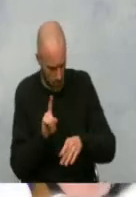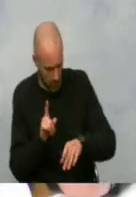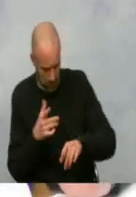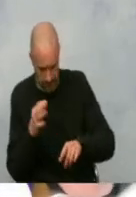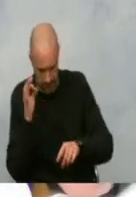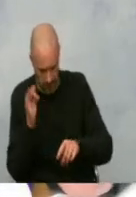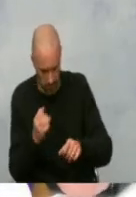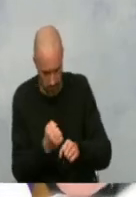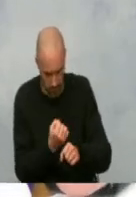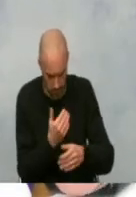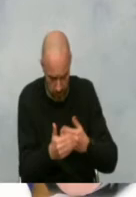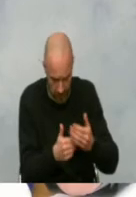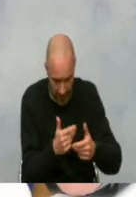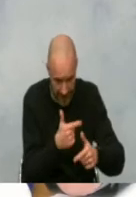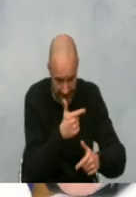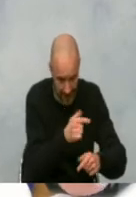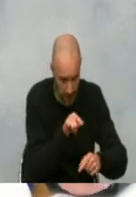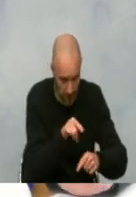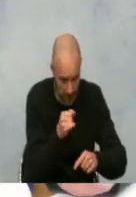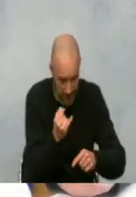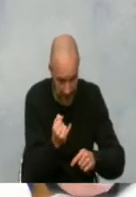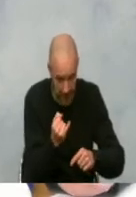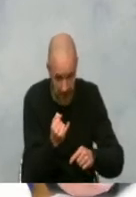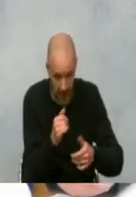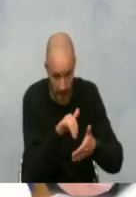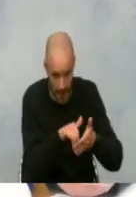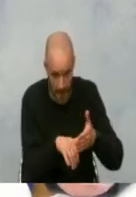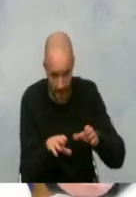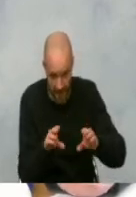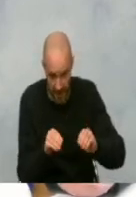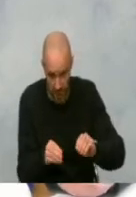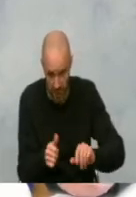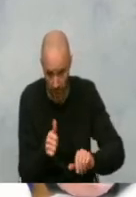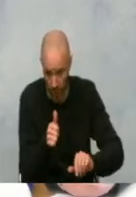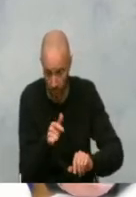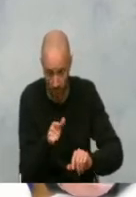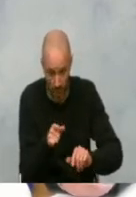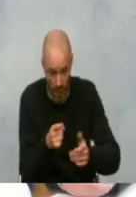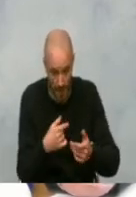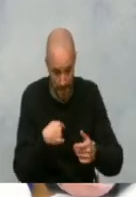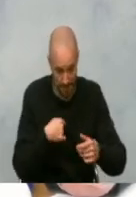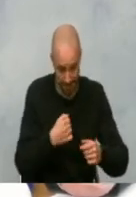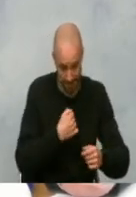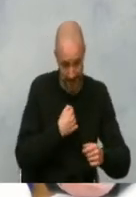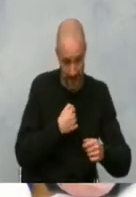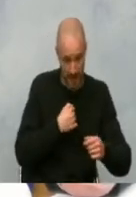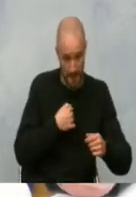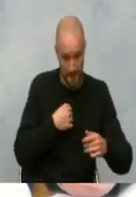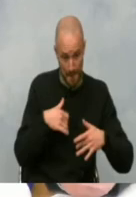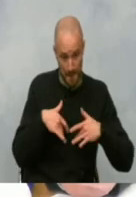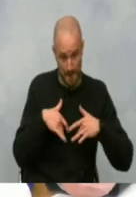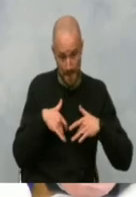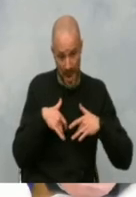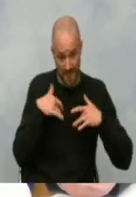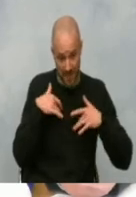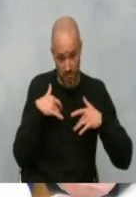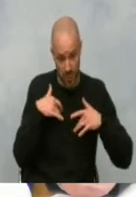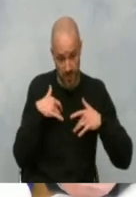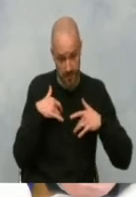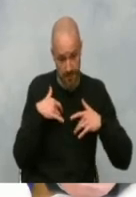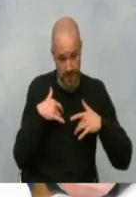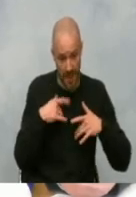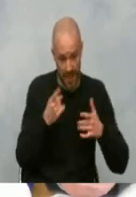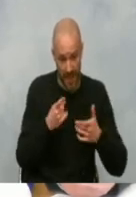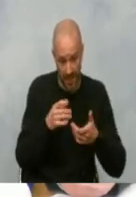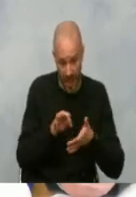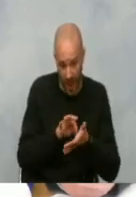at 7.6, the paper finishes off by giving my own view on this, which is that this is an affordable,